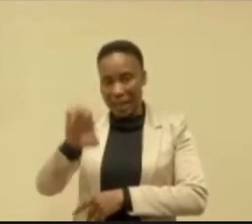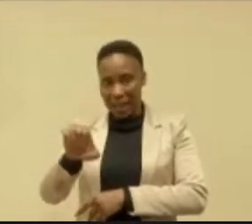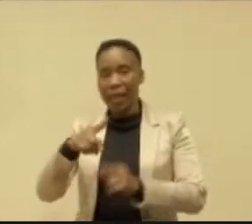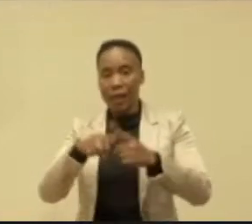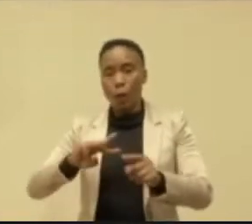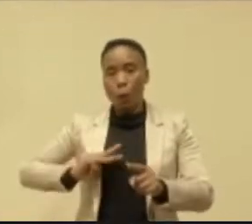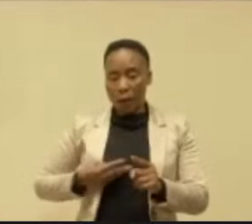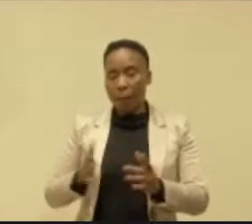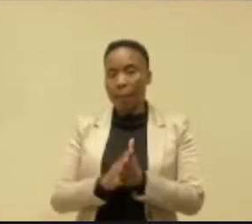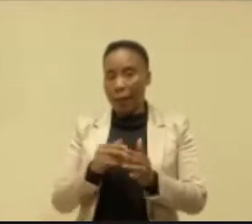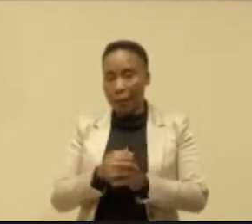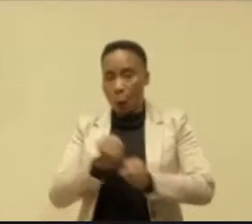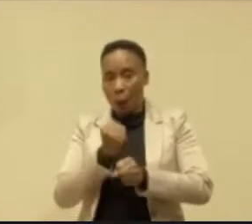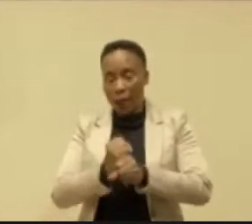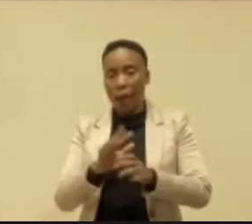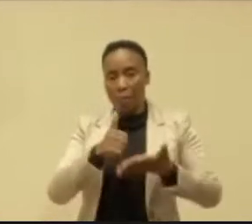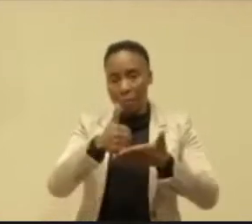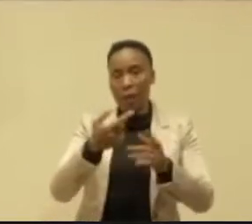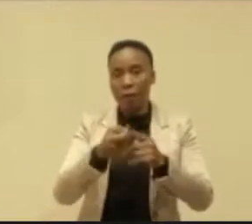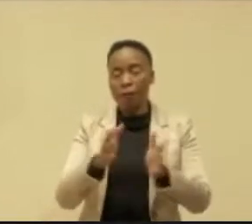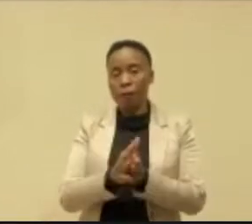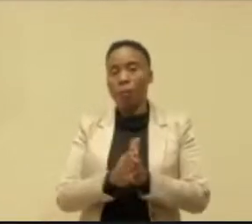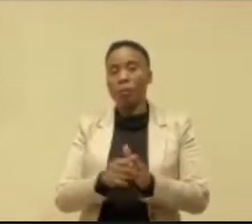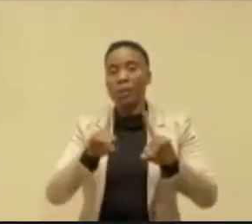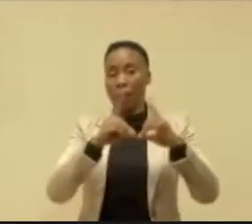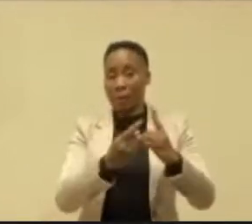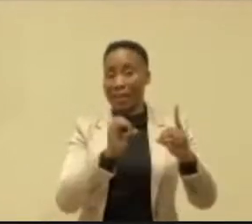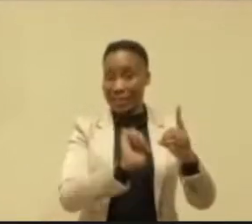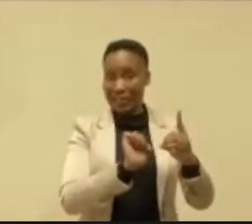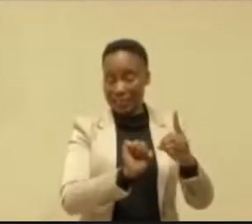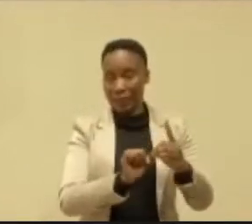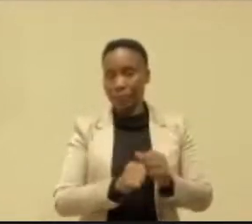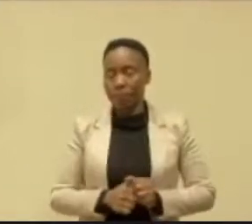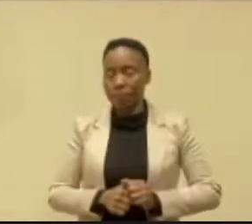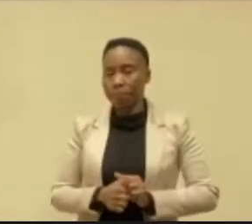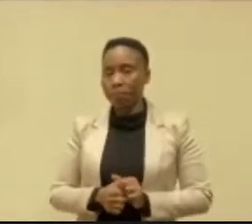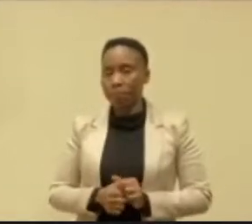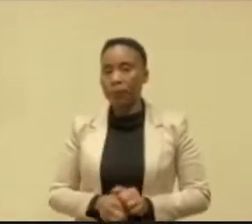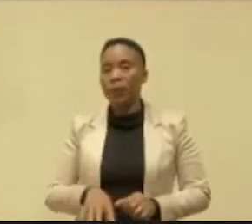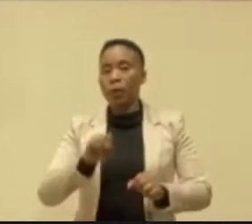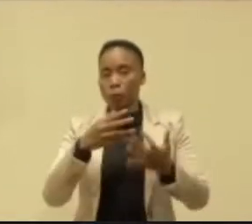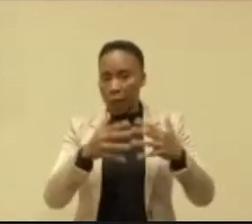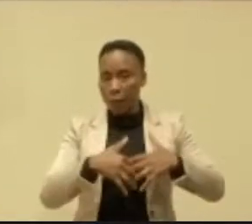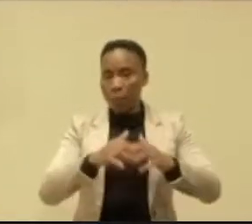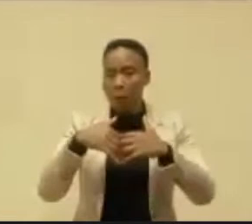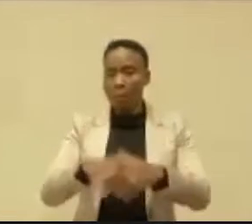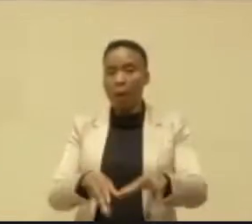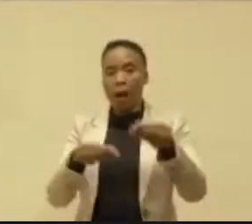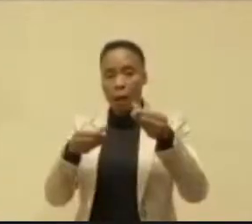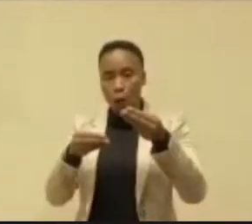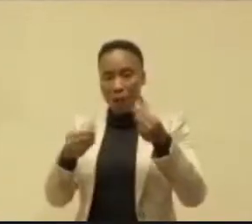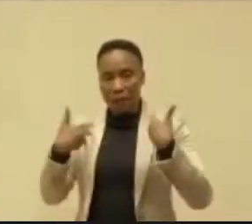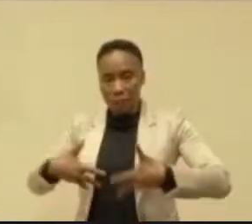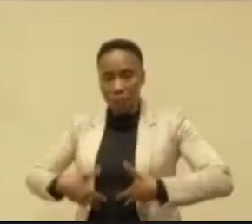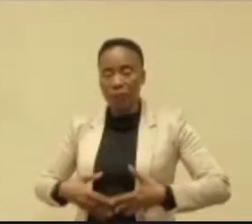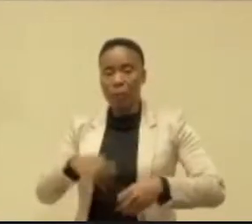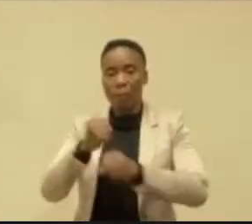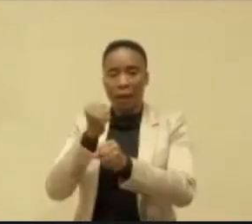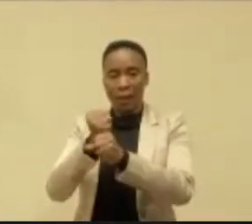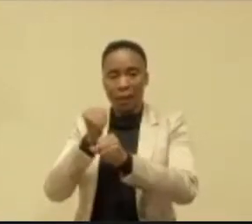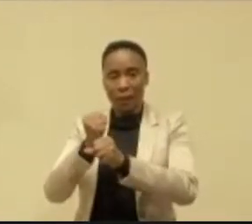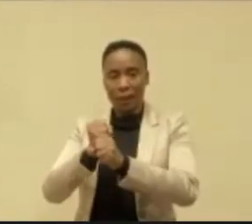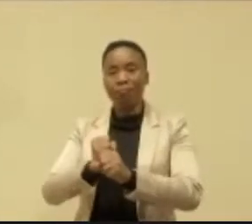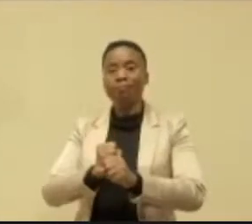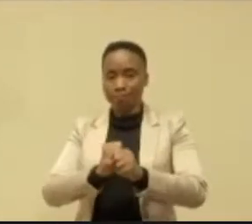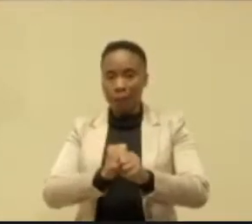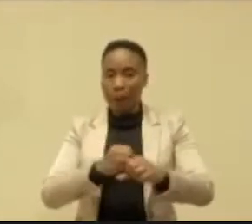assisted by this department of economic development environmentalism and conservation to set up clothing production line key products